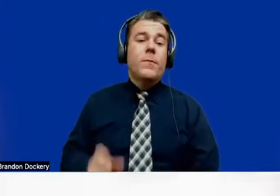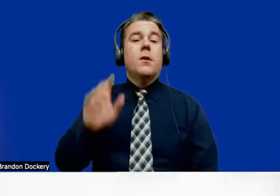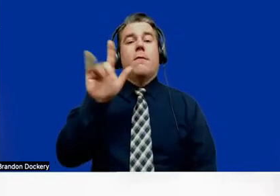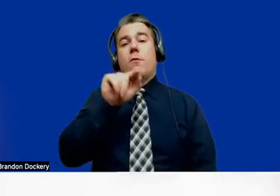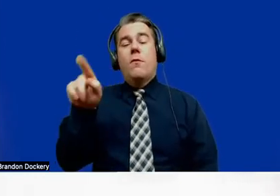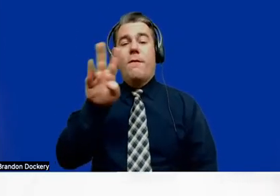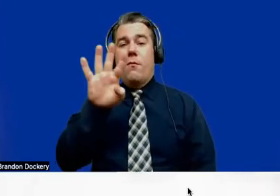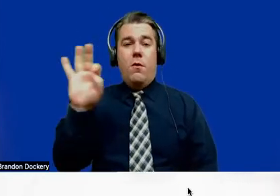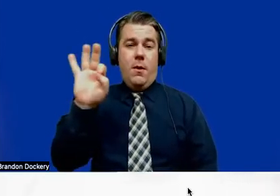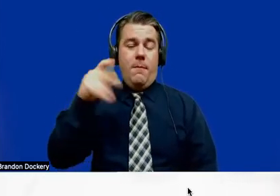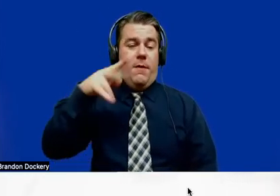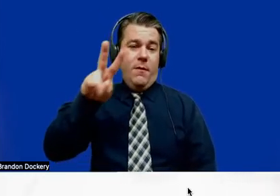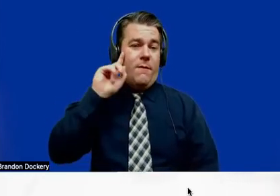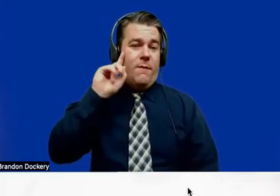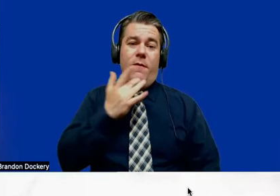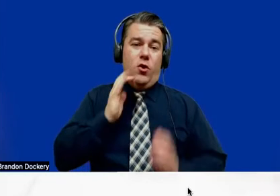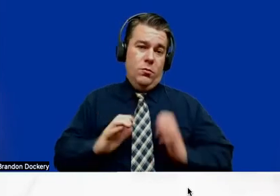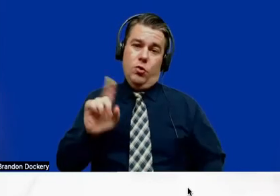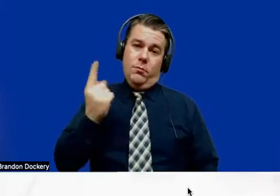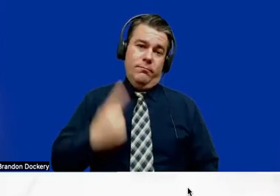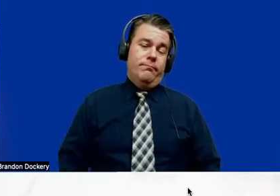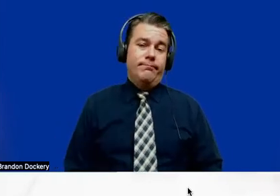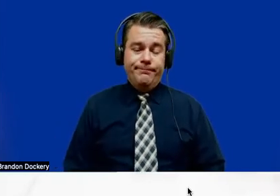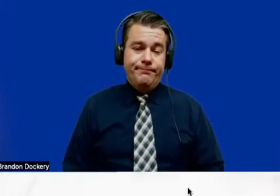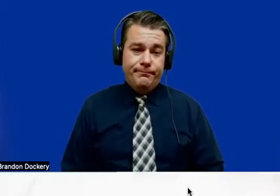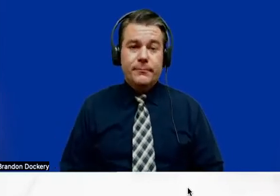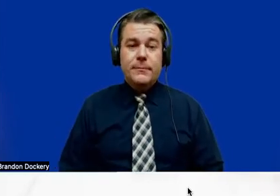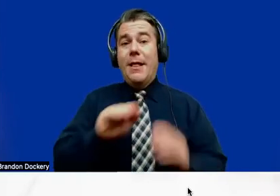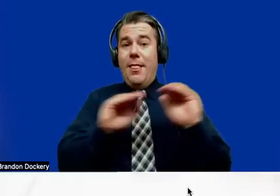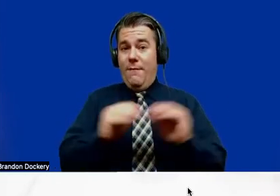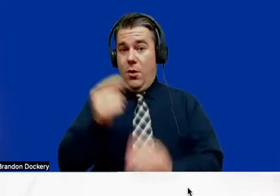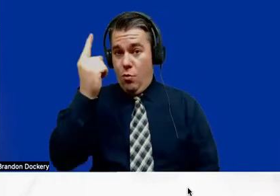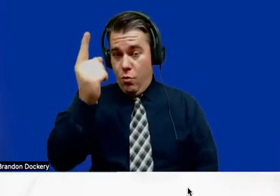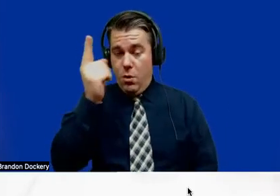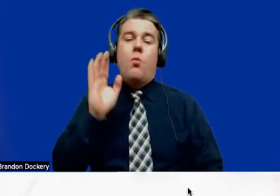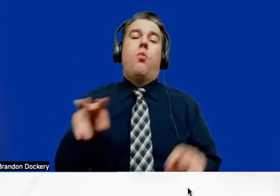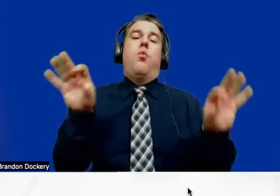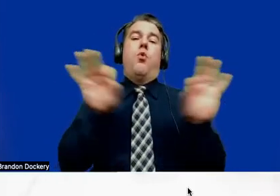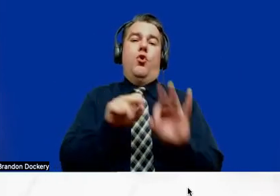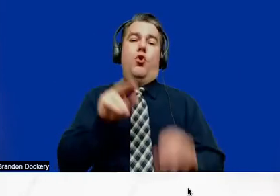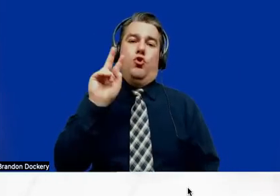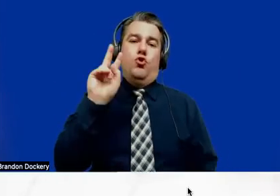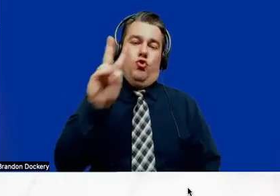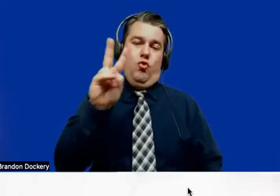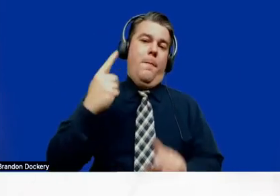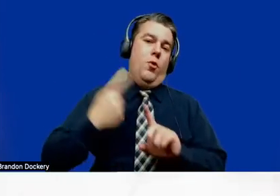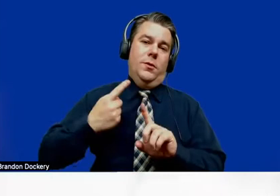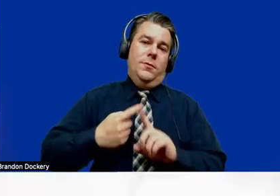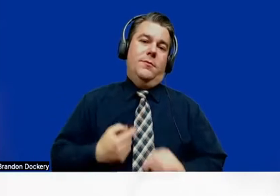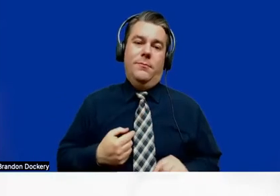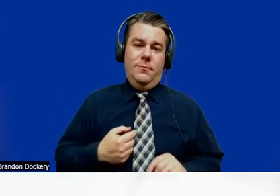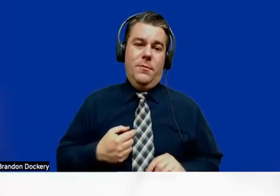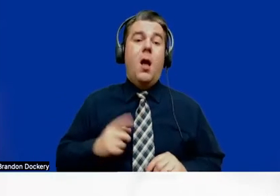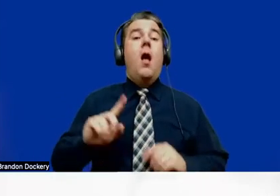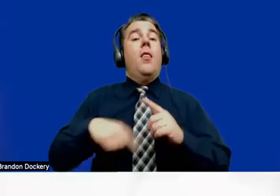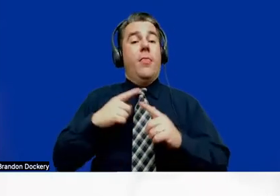PV for preferred customers only. Now, level 1 is going to be worth 2 points. And then every level from 2 to